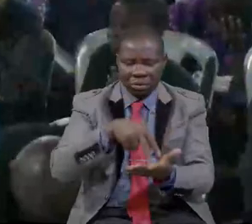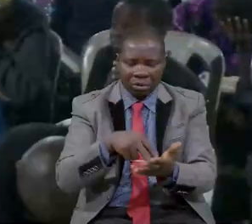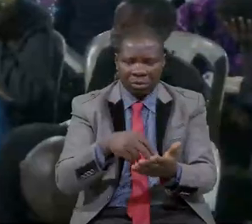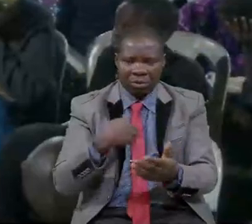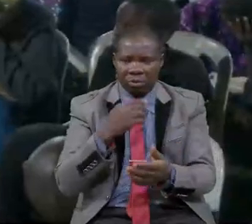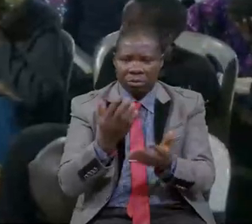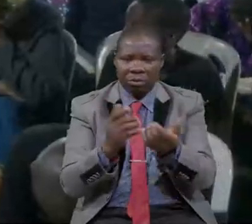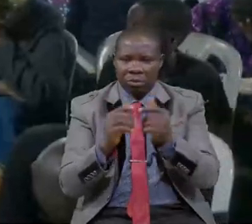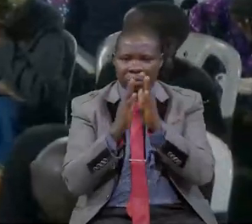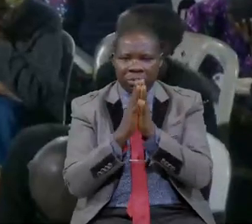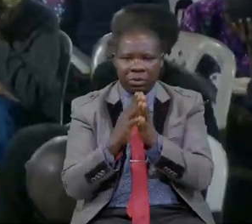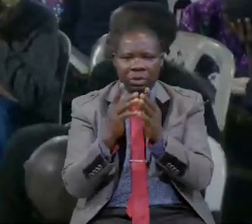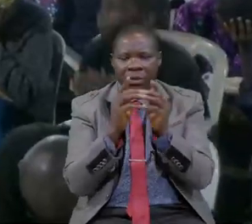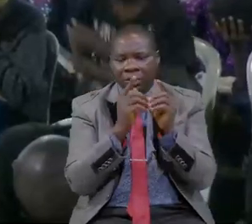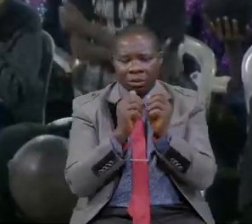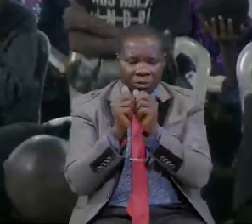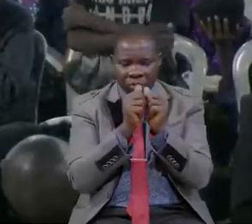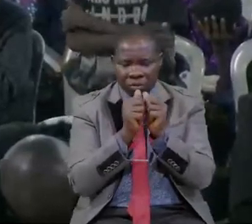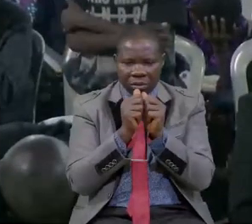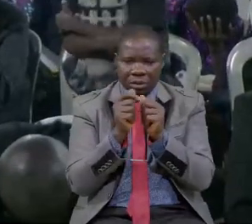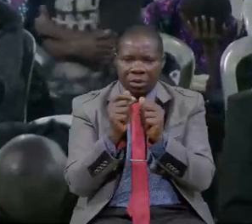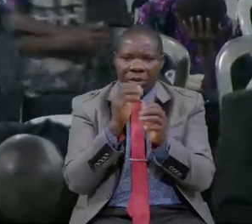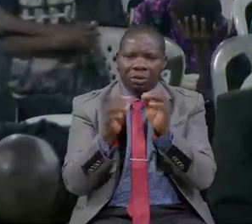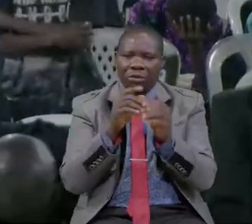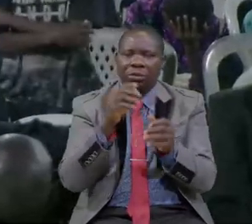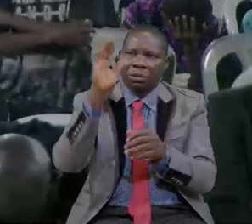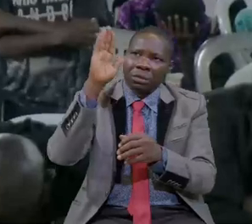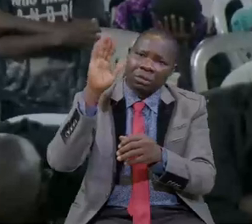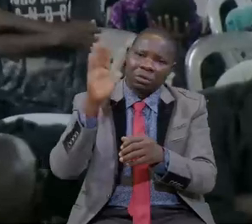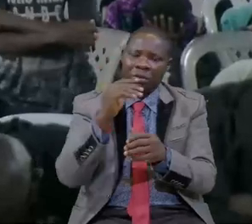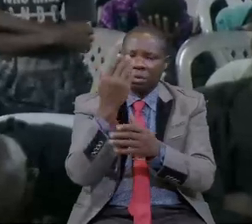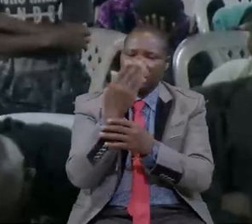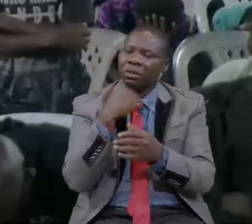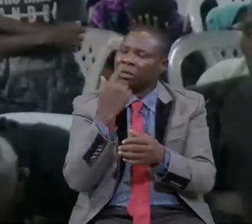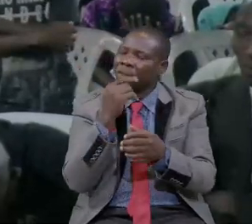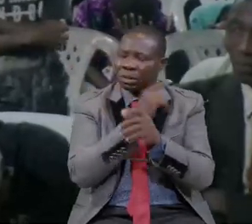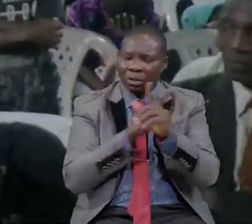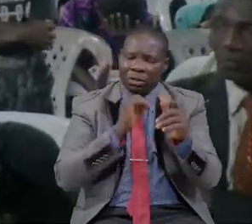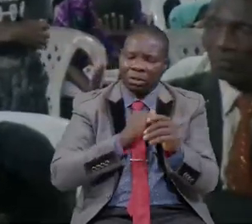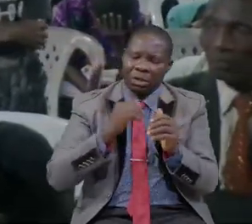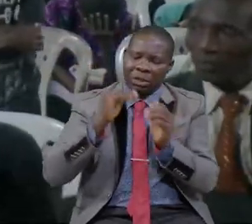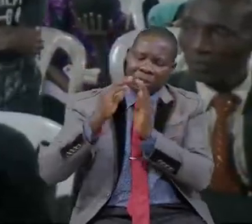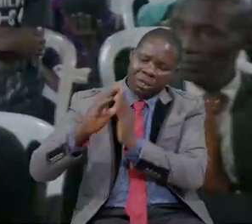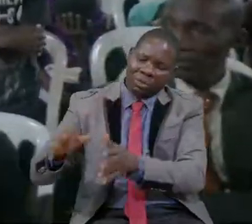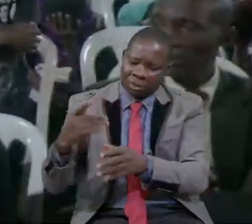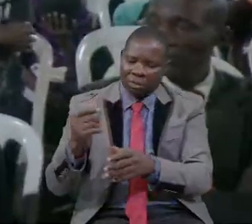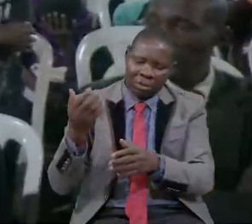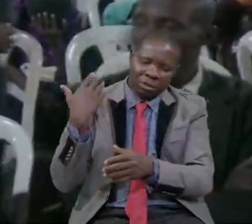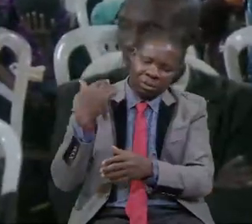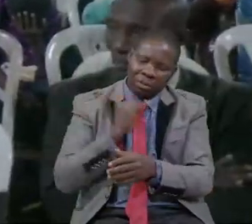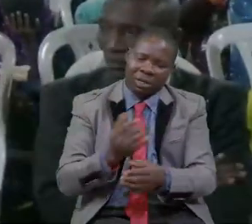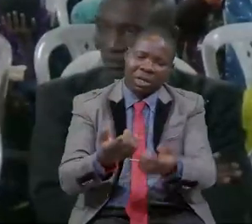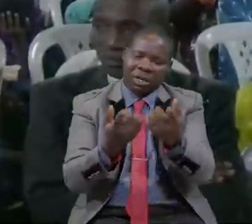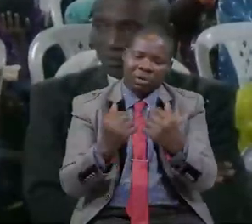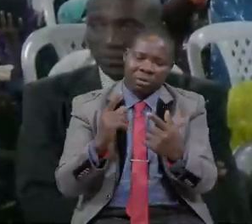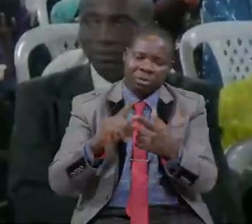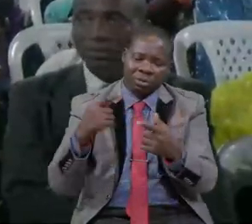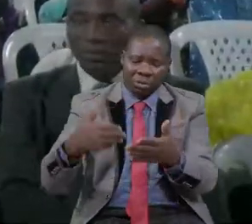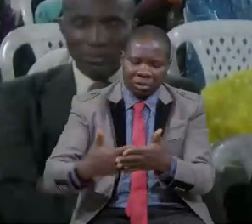your hand. You say, Lord, I abandon the past. I come to the new